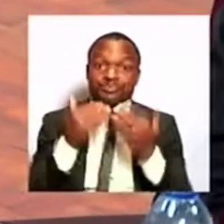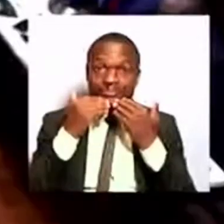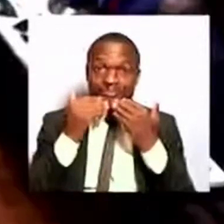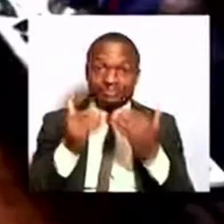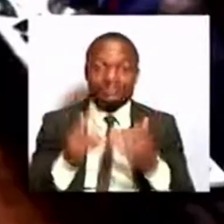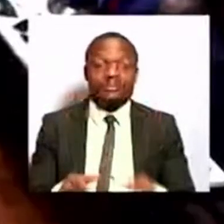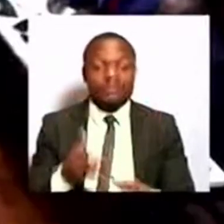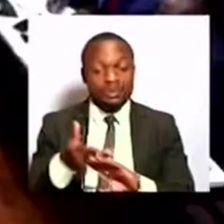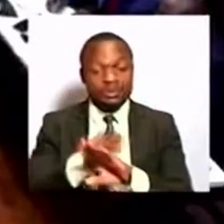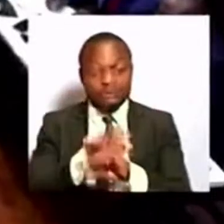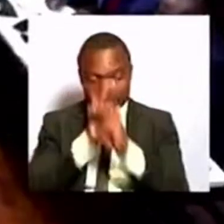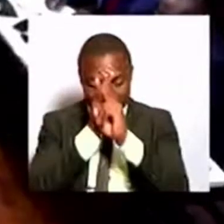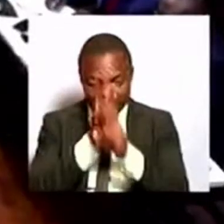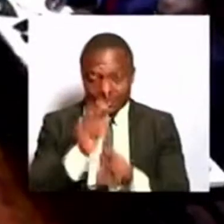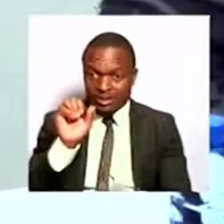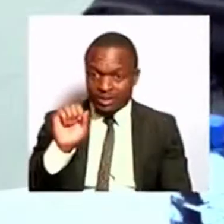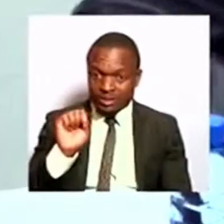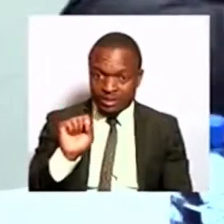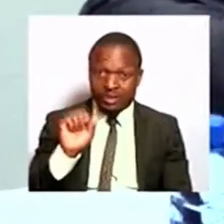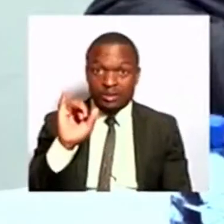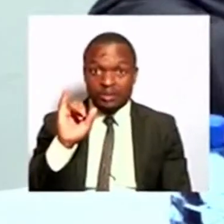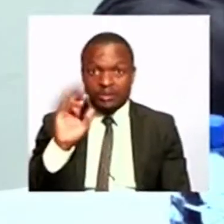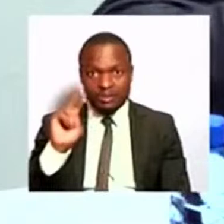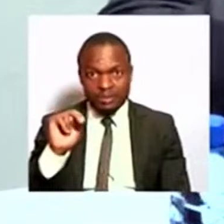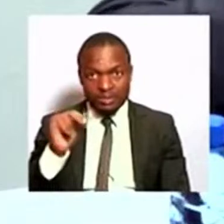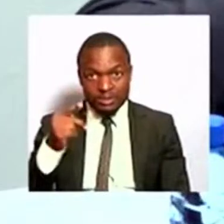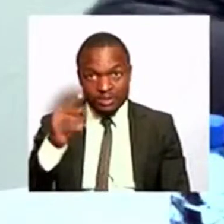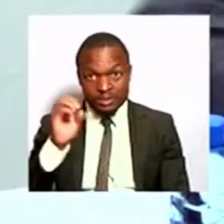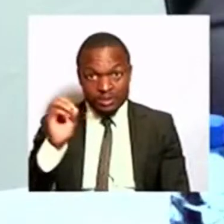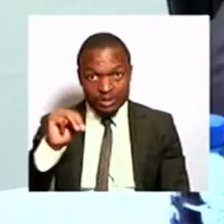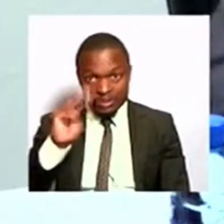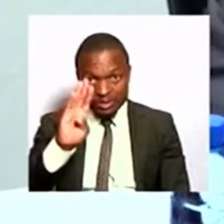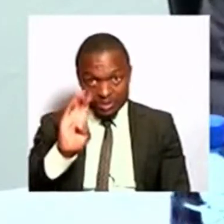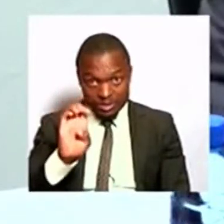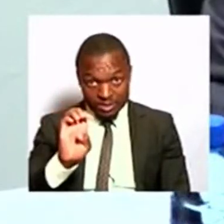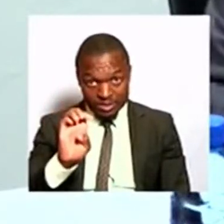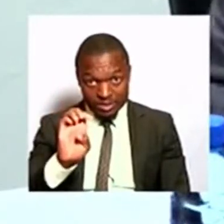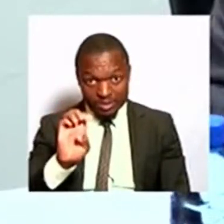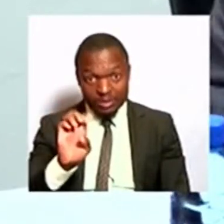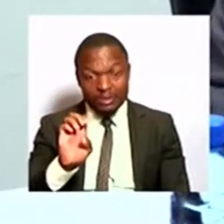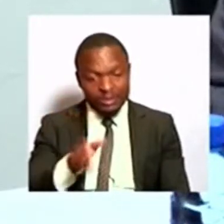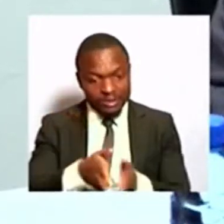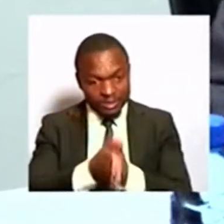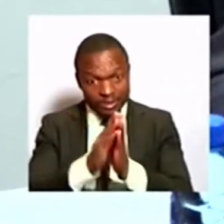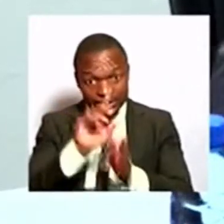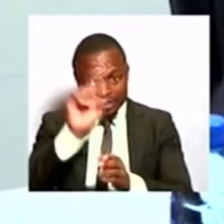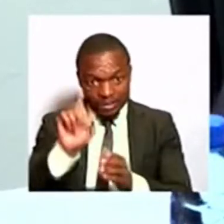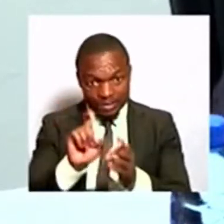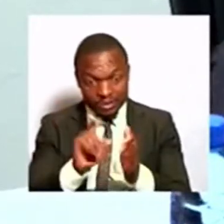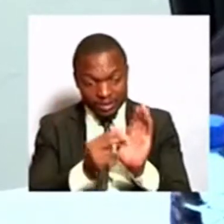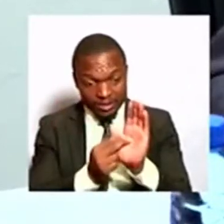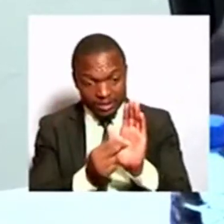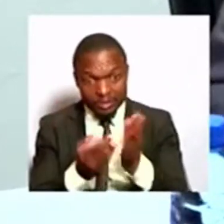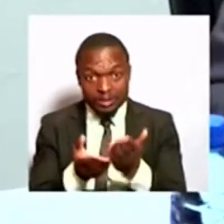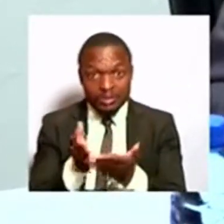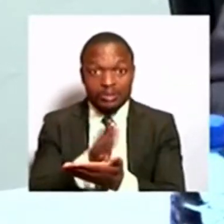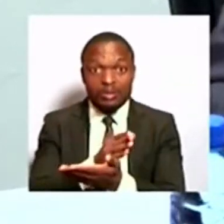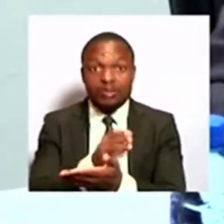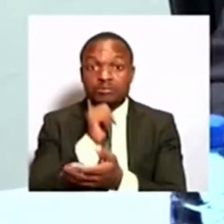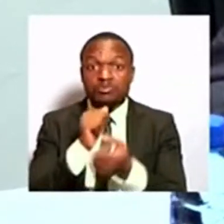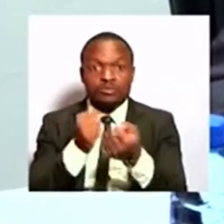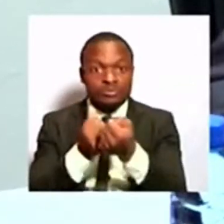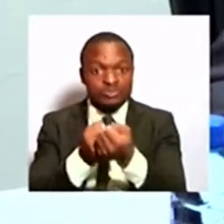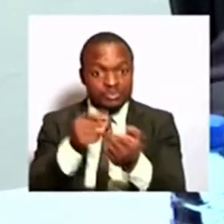Honorable Singombe comes in, it has been noted that on page 5, unsupported